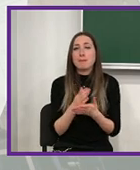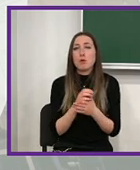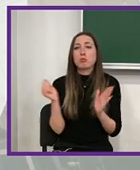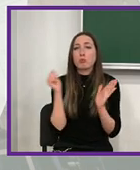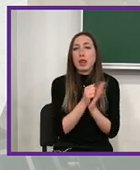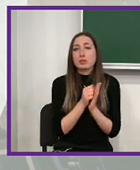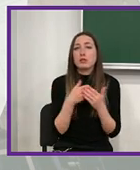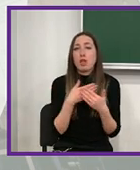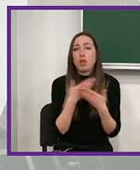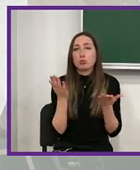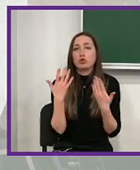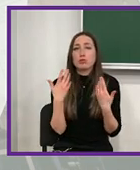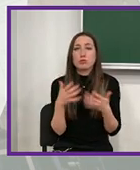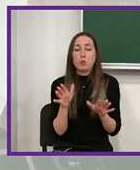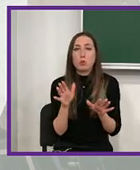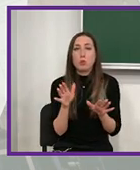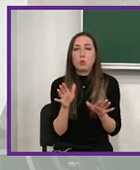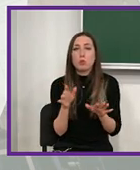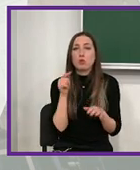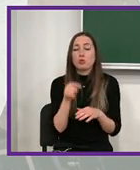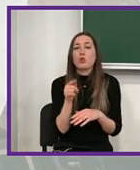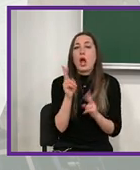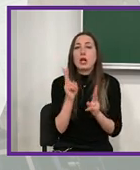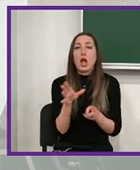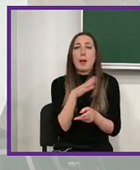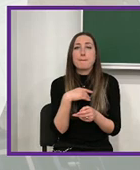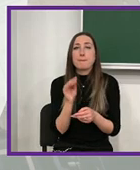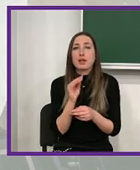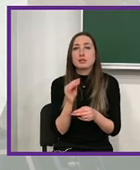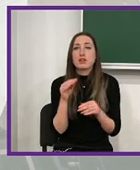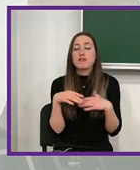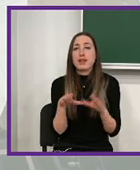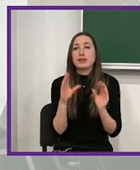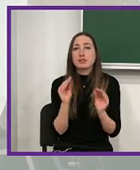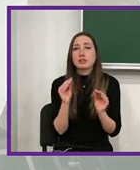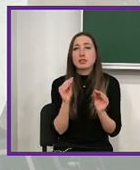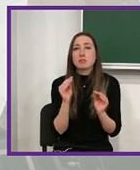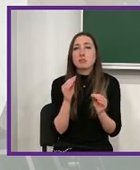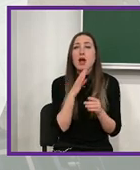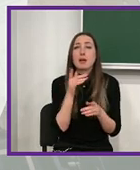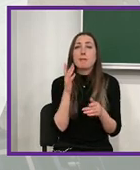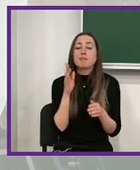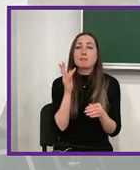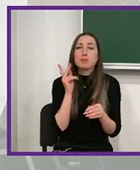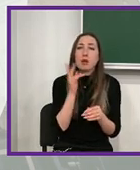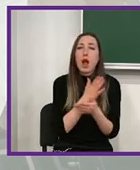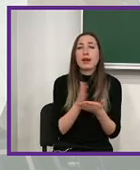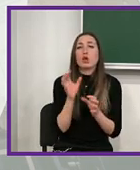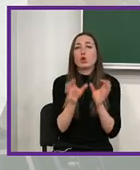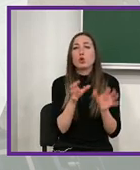Transparency Act to publish how we conduct our due diligence, what have been our findings, what have been our actions,